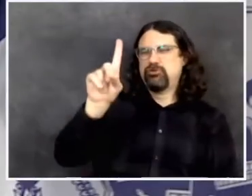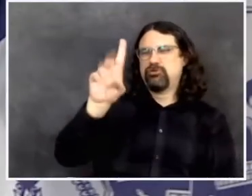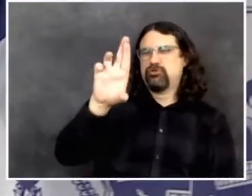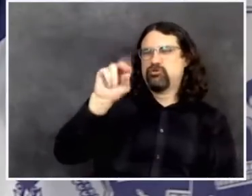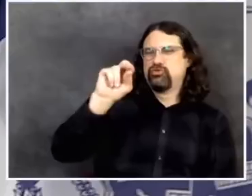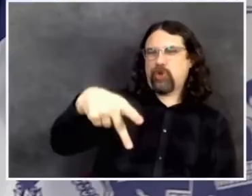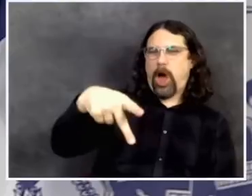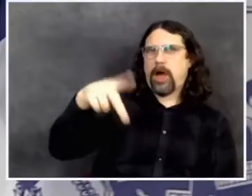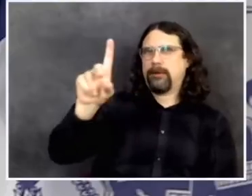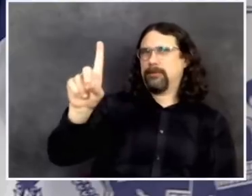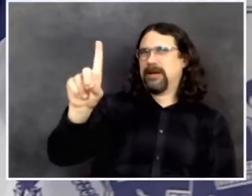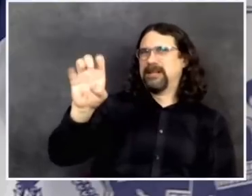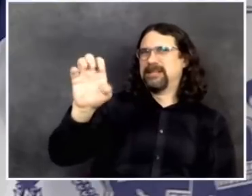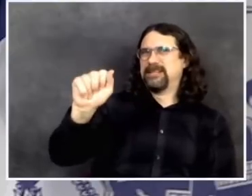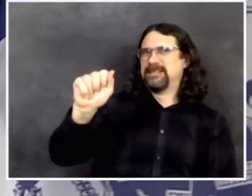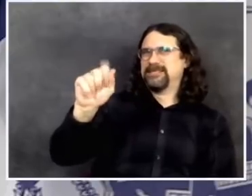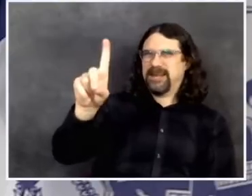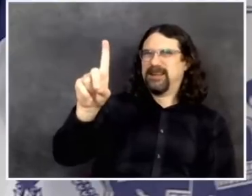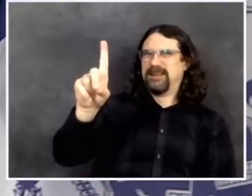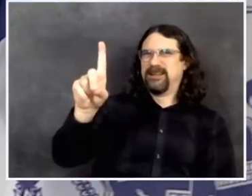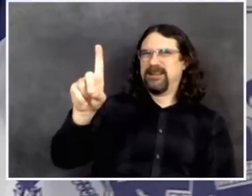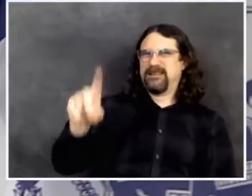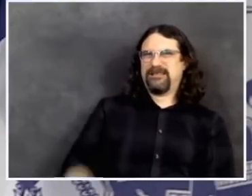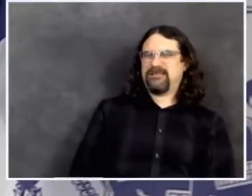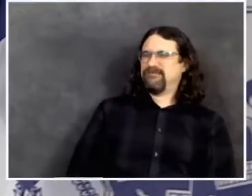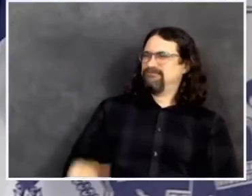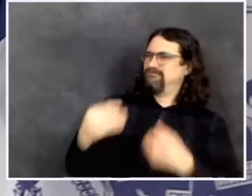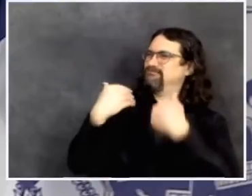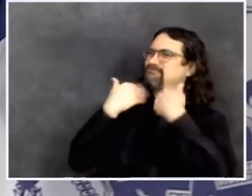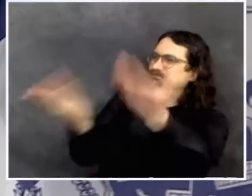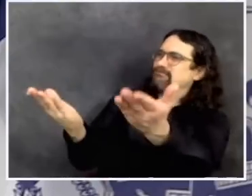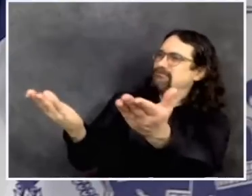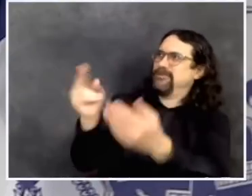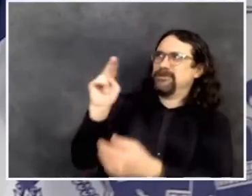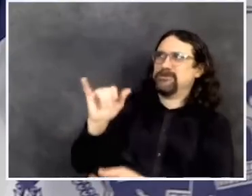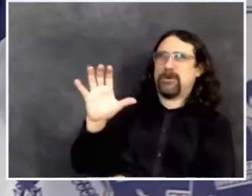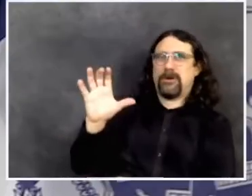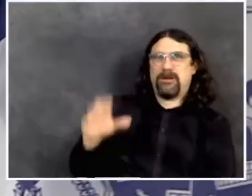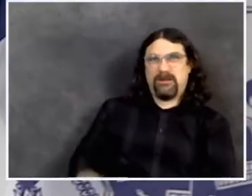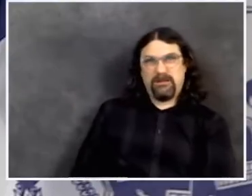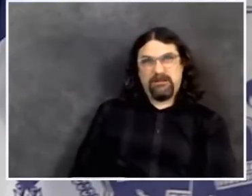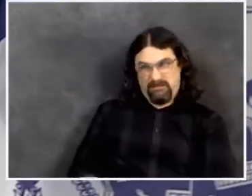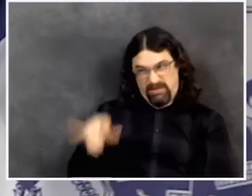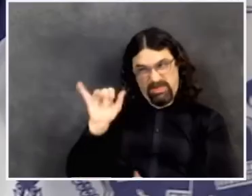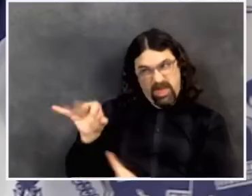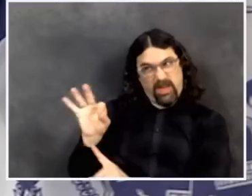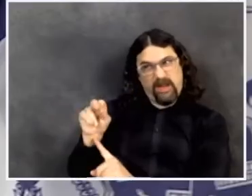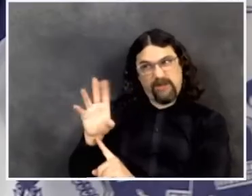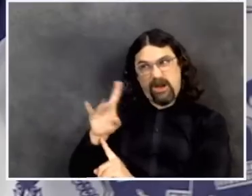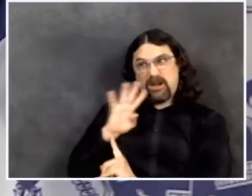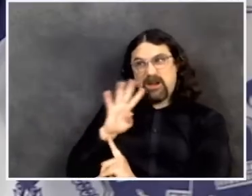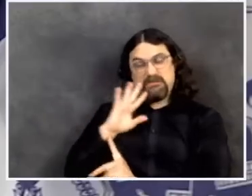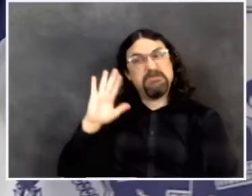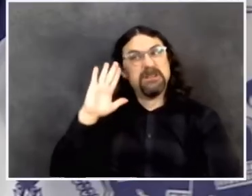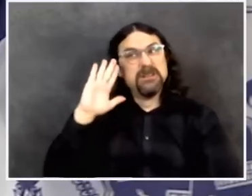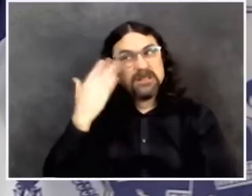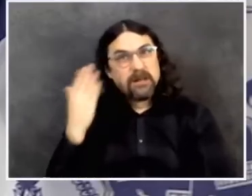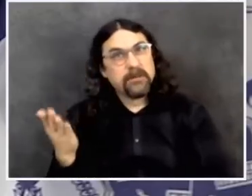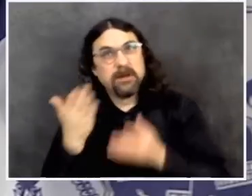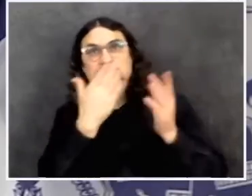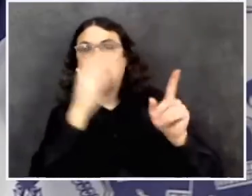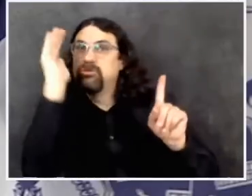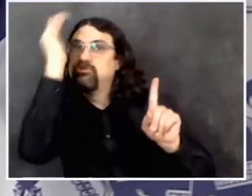help we need. It's as simple as that. So the president, instead of speaking to the issue that would really help,